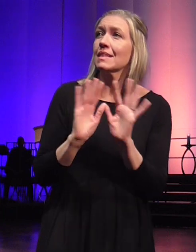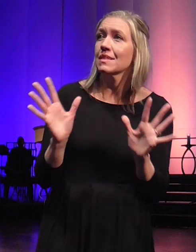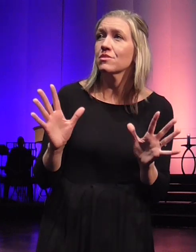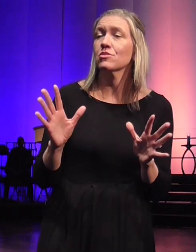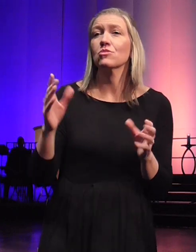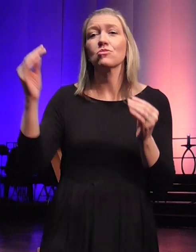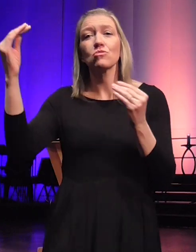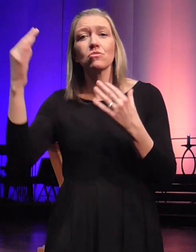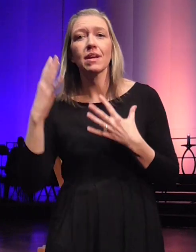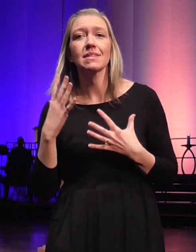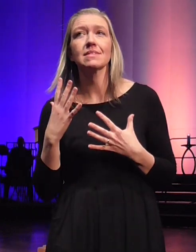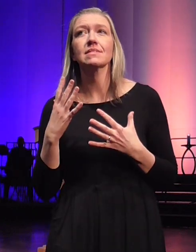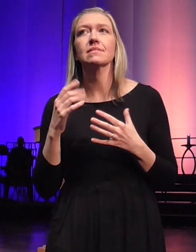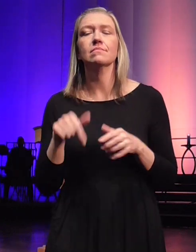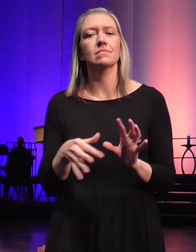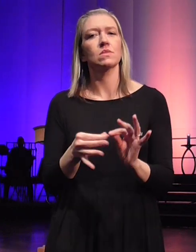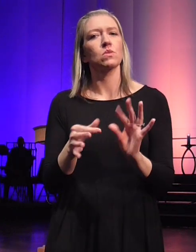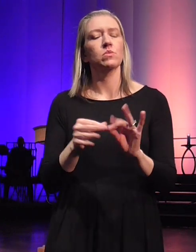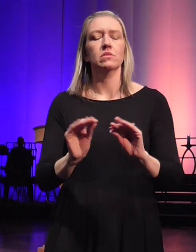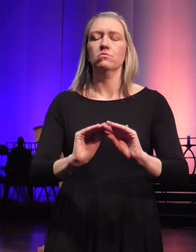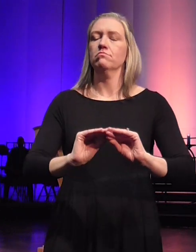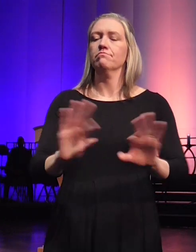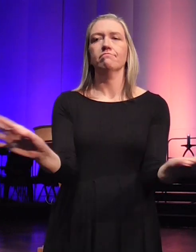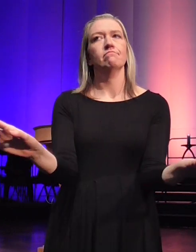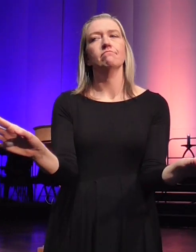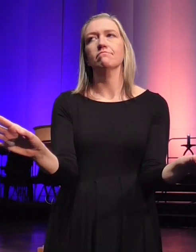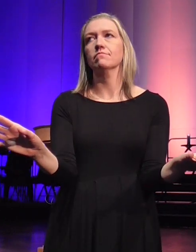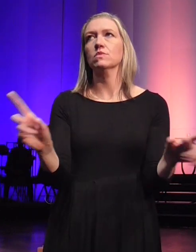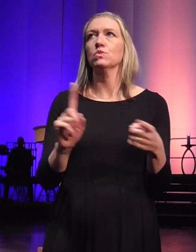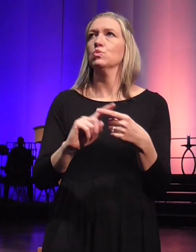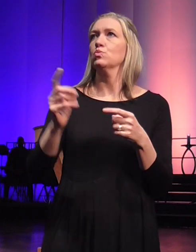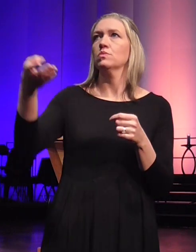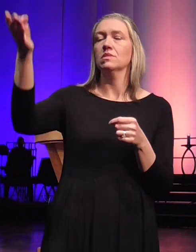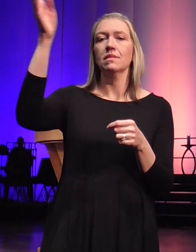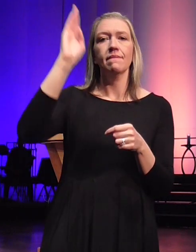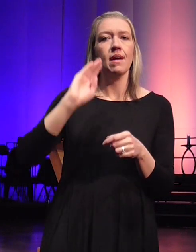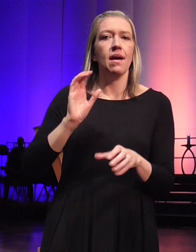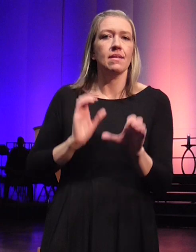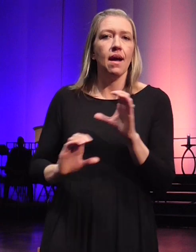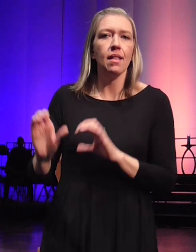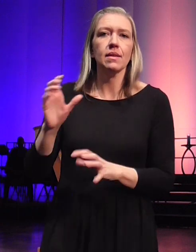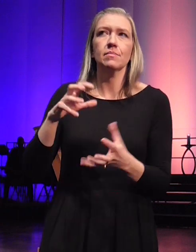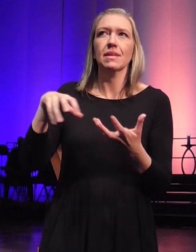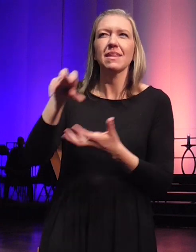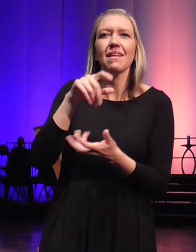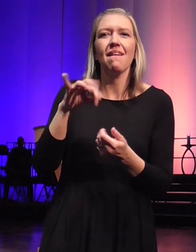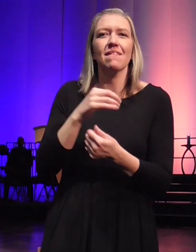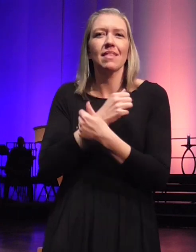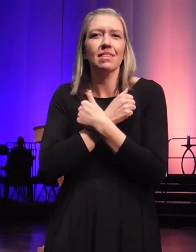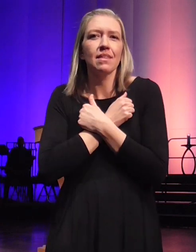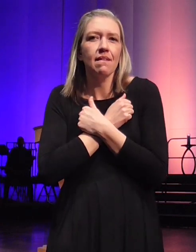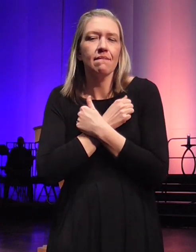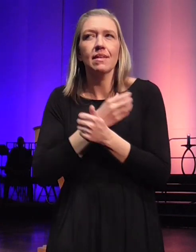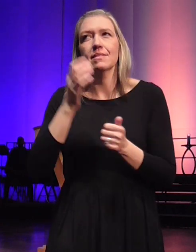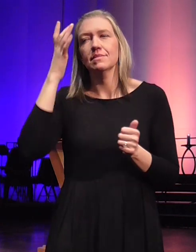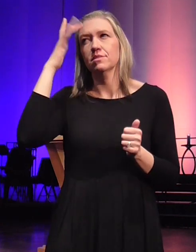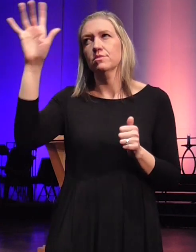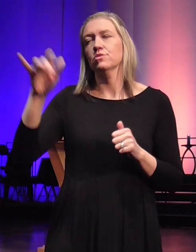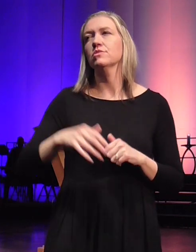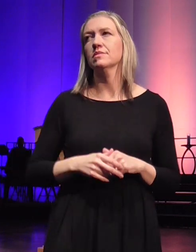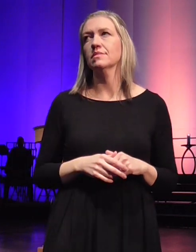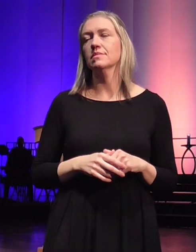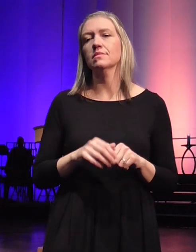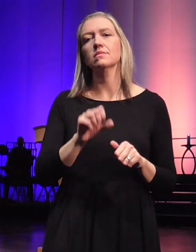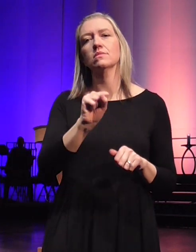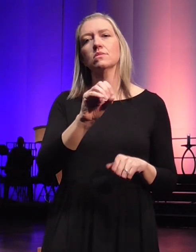grace, these words are released as spoken to that divine alchemy of love and intelligence.